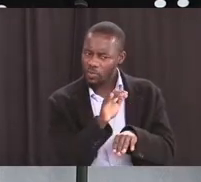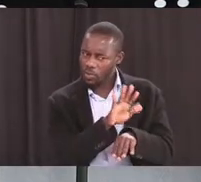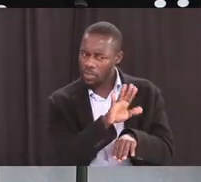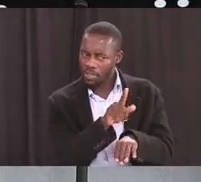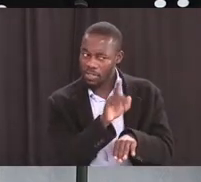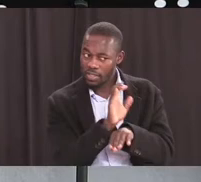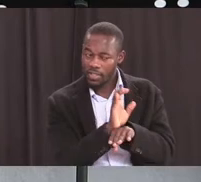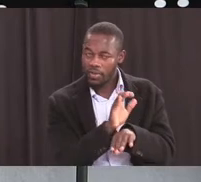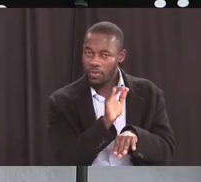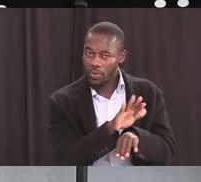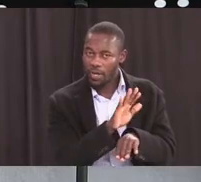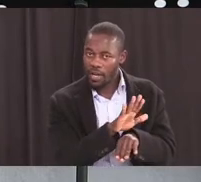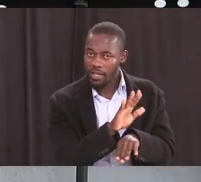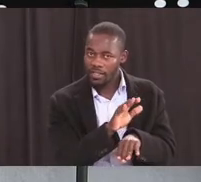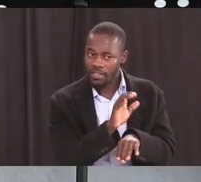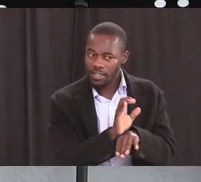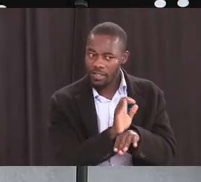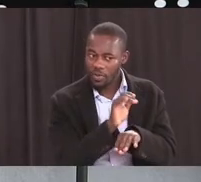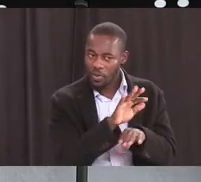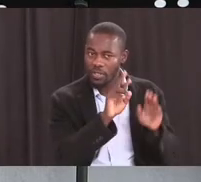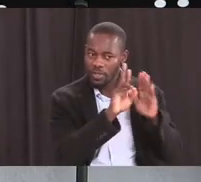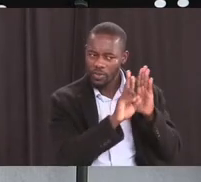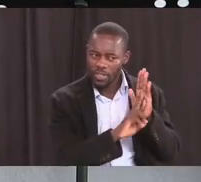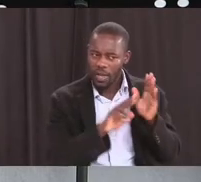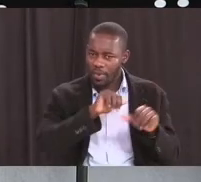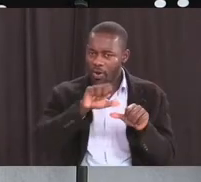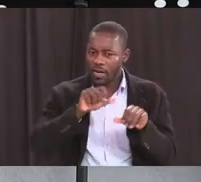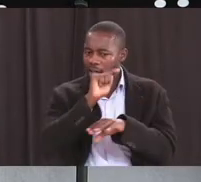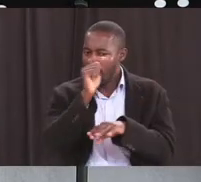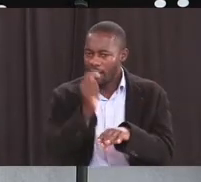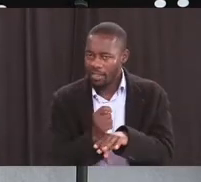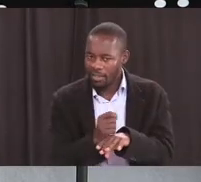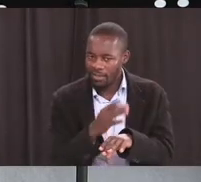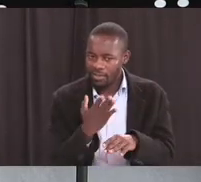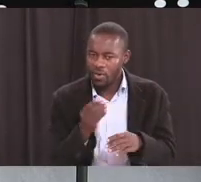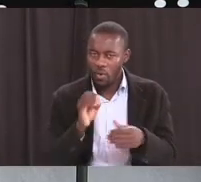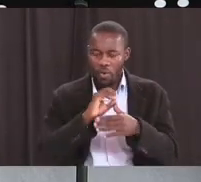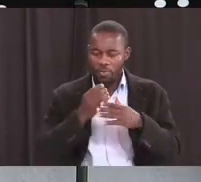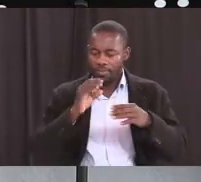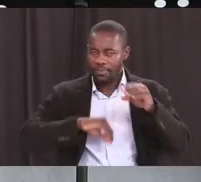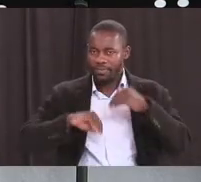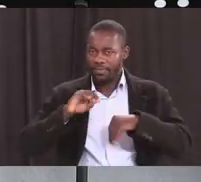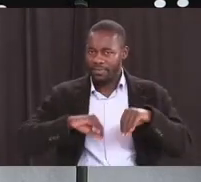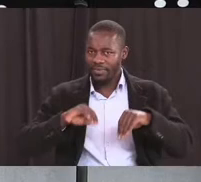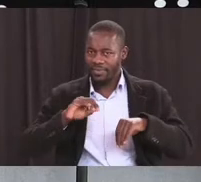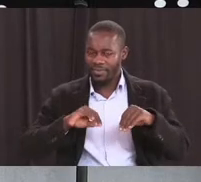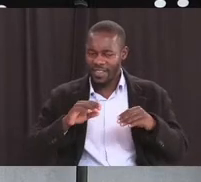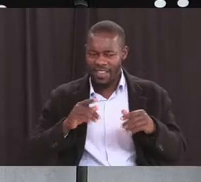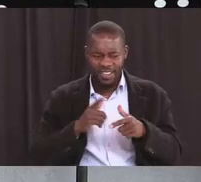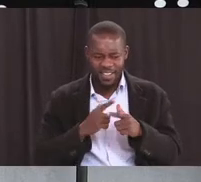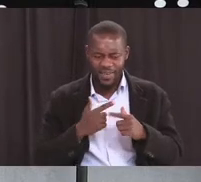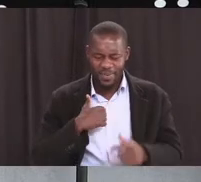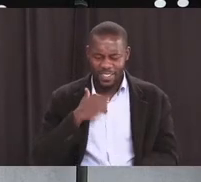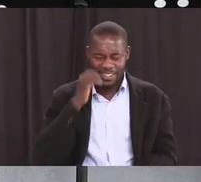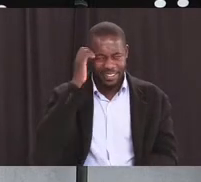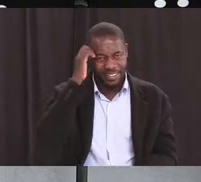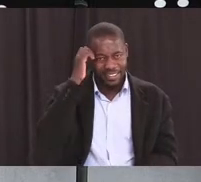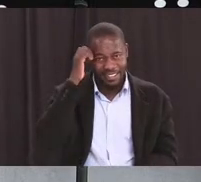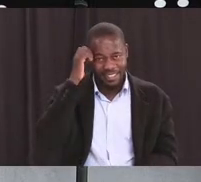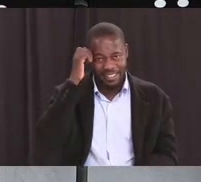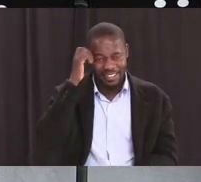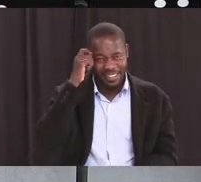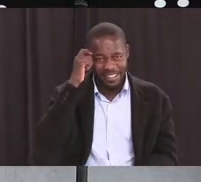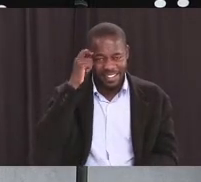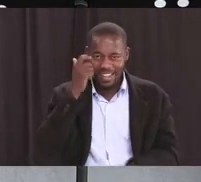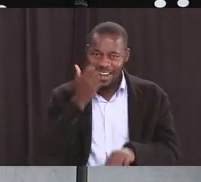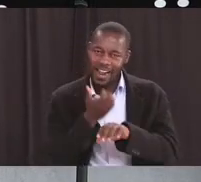what is your church's doctrine on tithing? And I thought, man, that's like a hot potato. That's walking